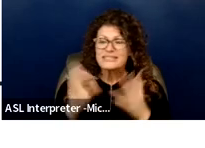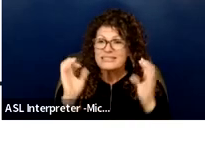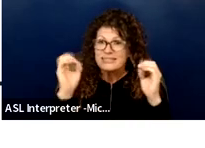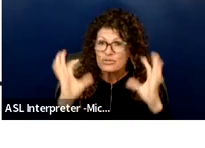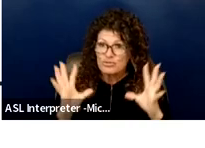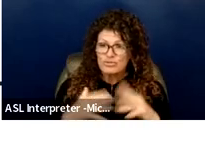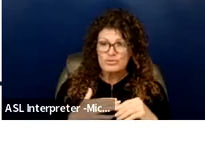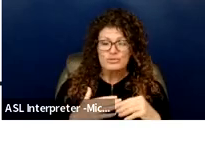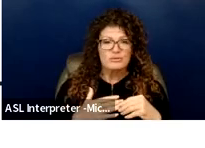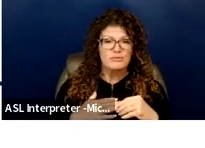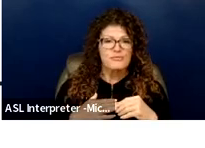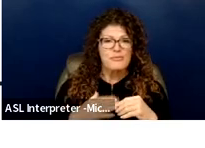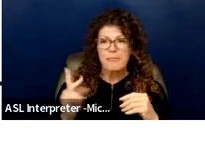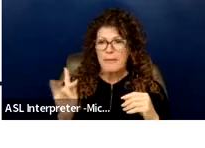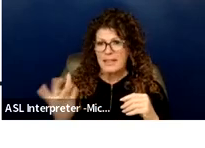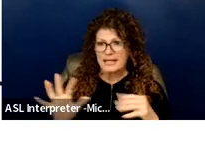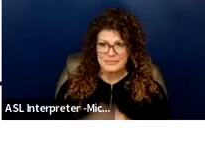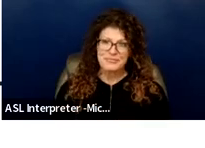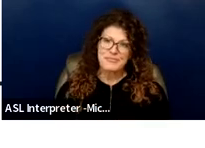teachers, public.